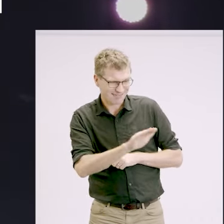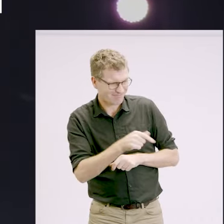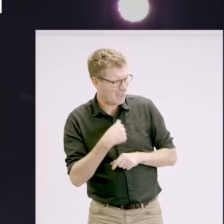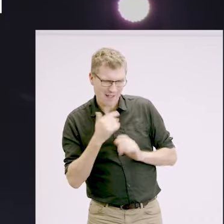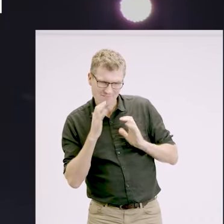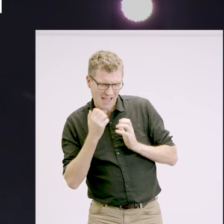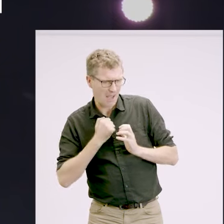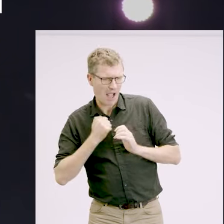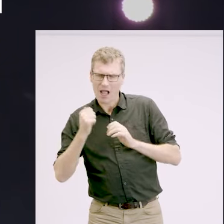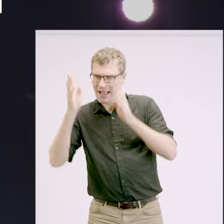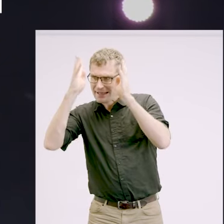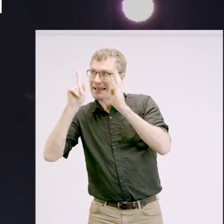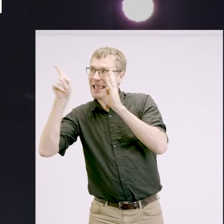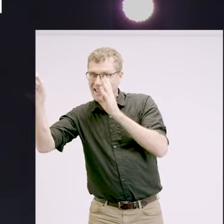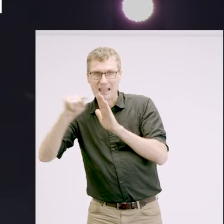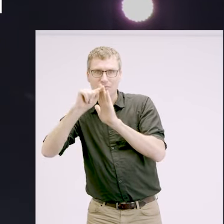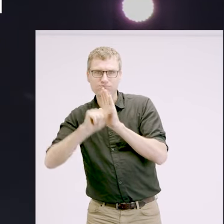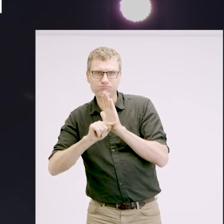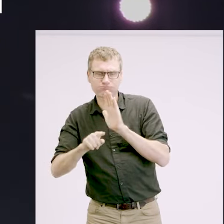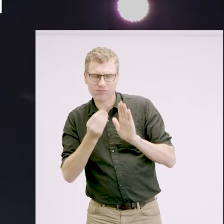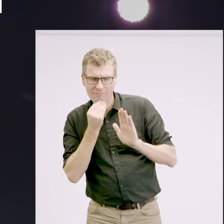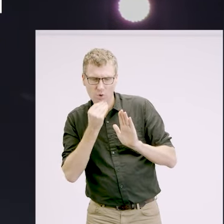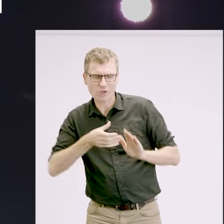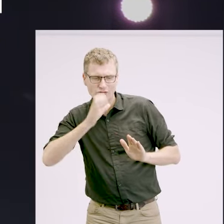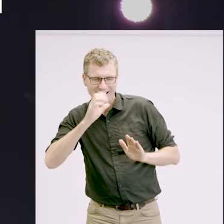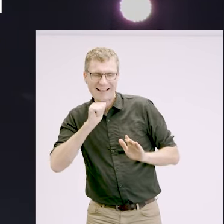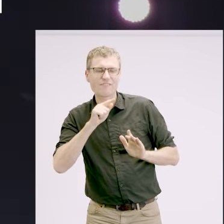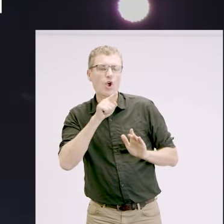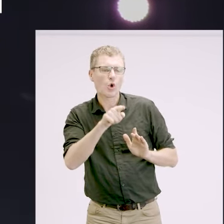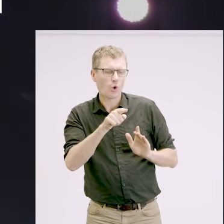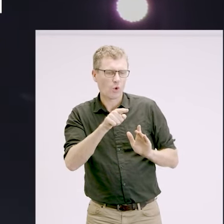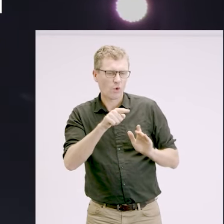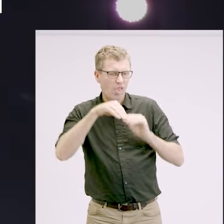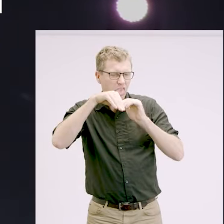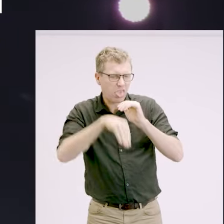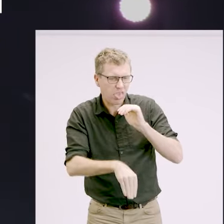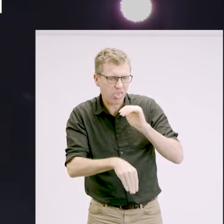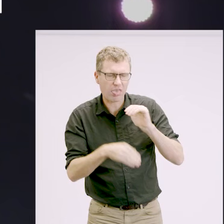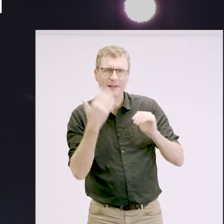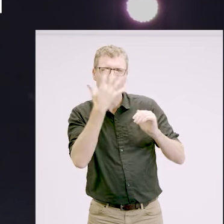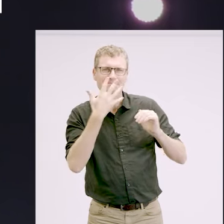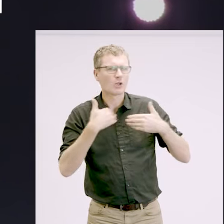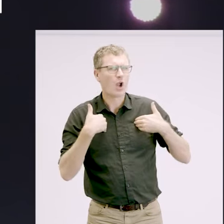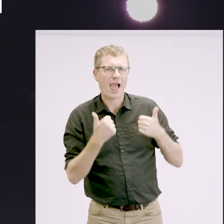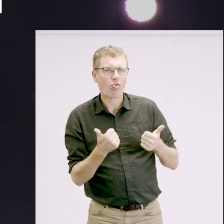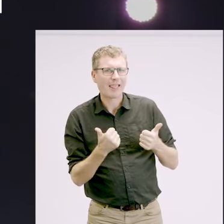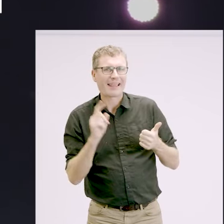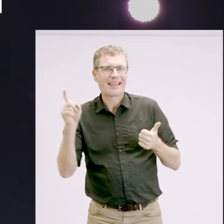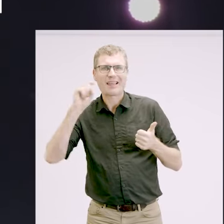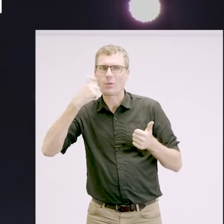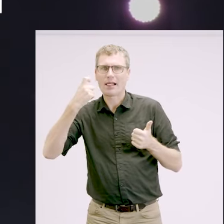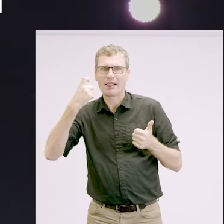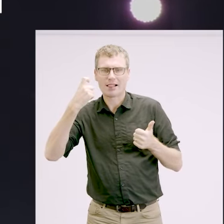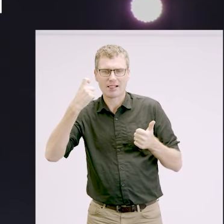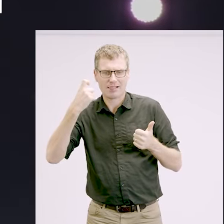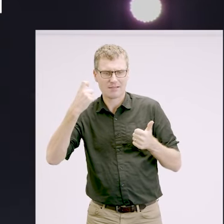I fear the Lord, my lord the king. He's assigned your food and drink. he's going to see that you're in worse condition than